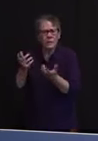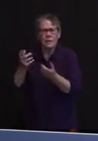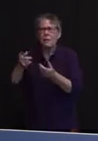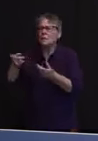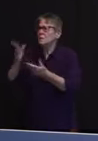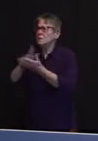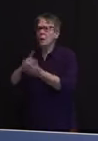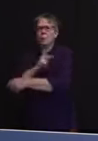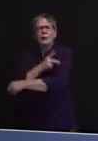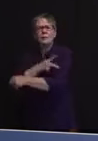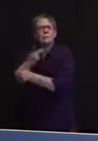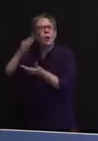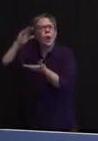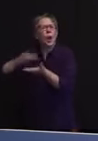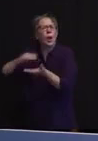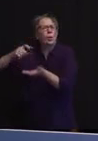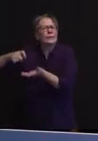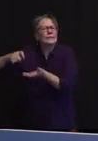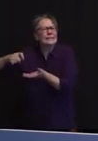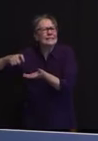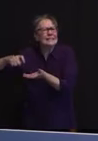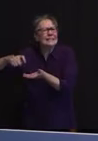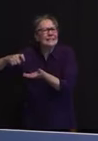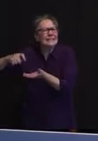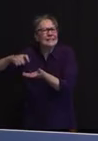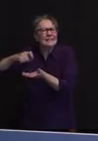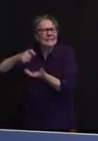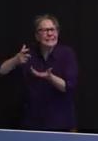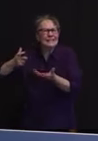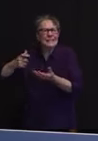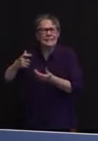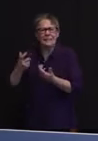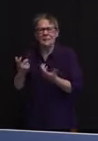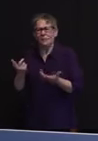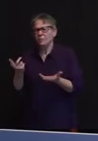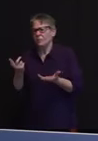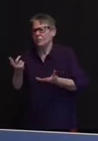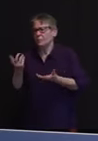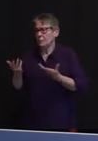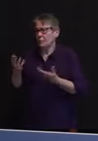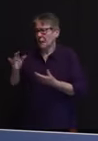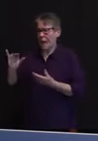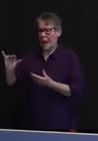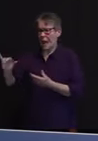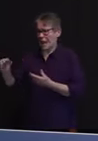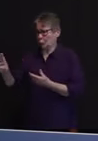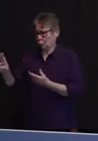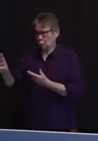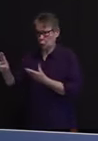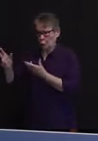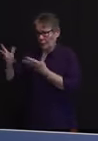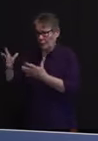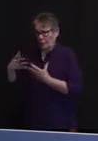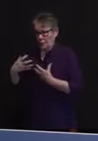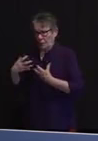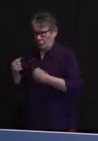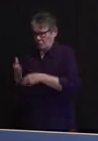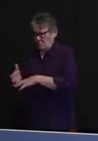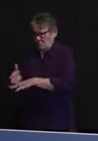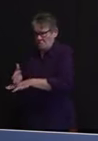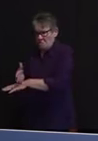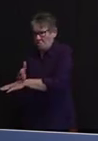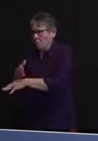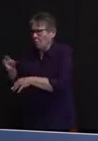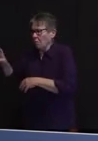of critical care that need 4 to 5 more days of heightened vigilance, particularly in